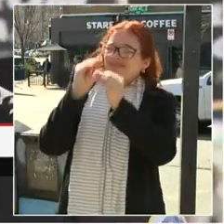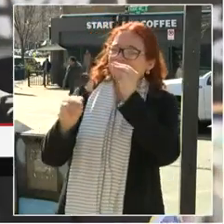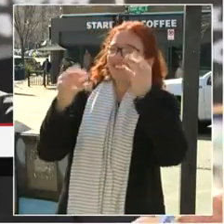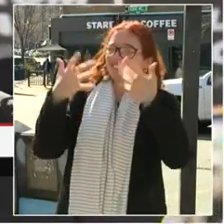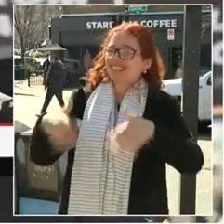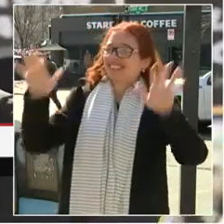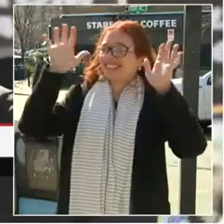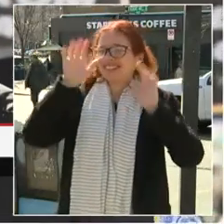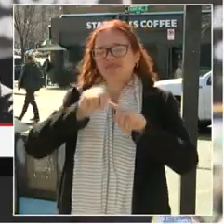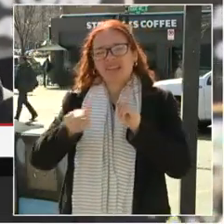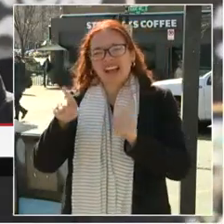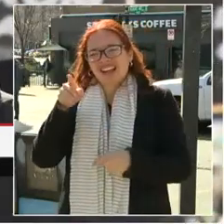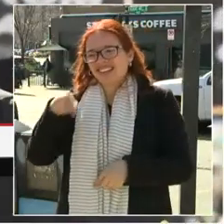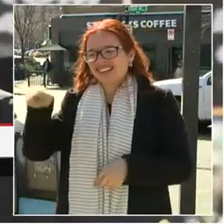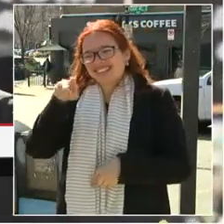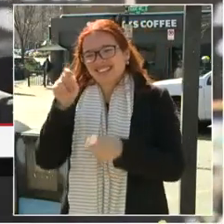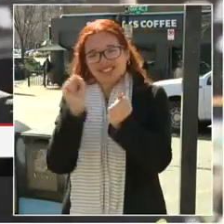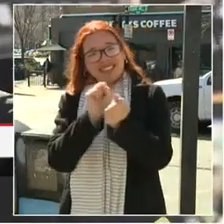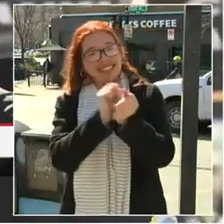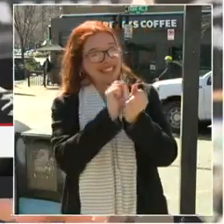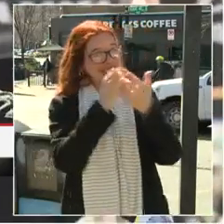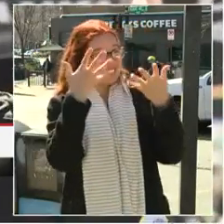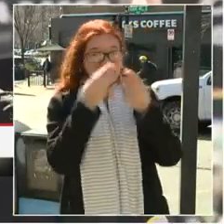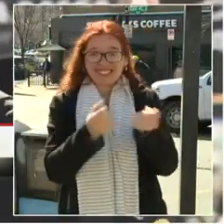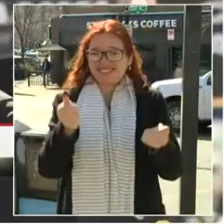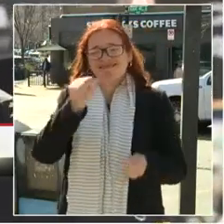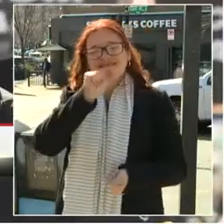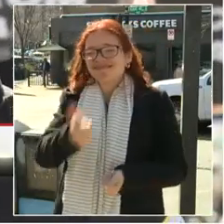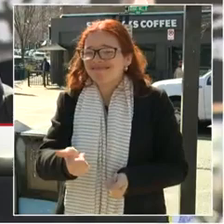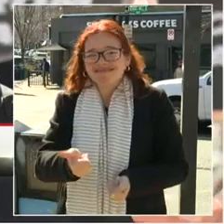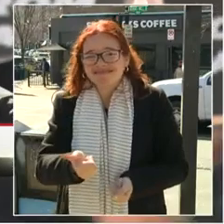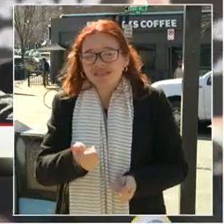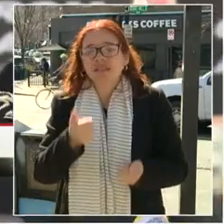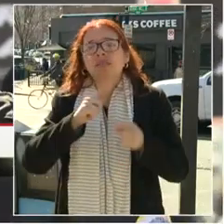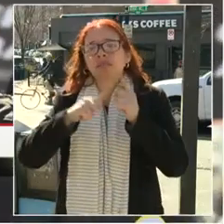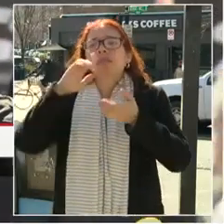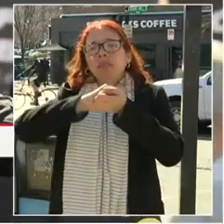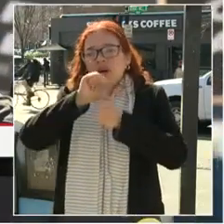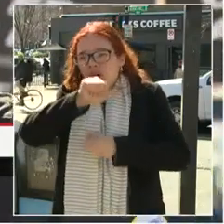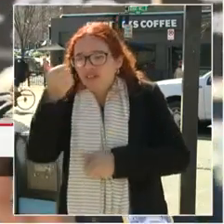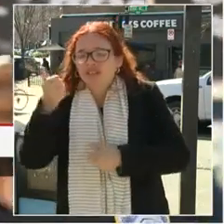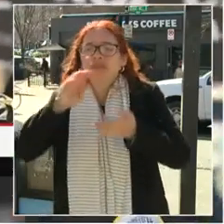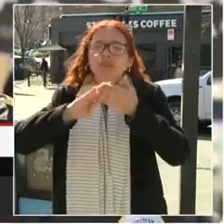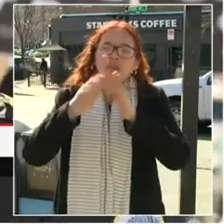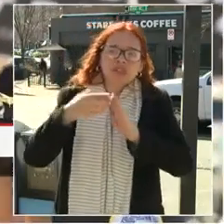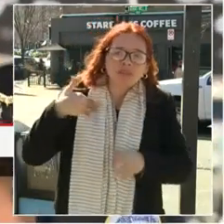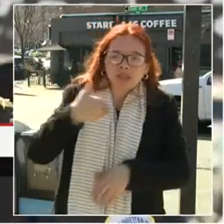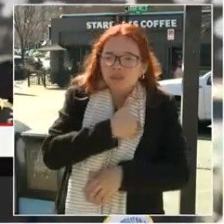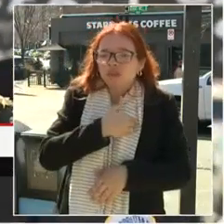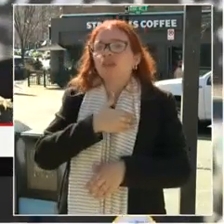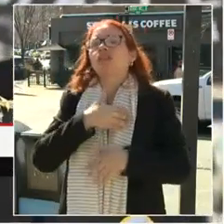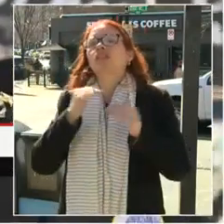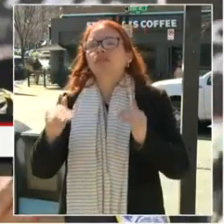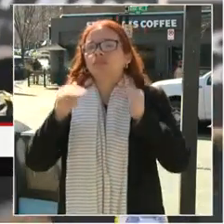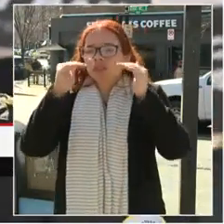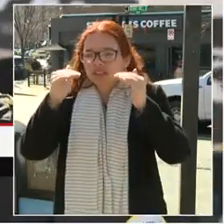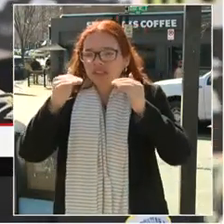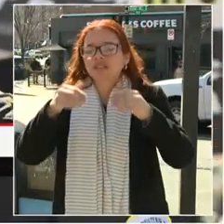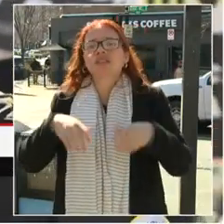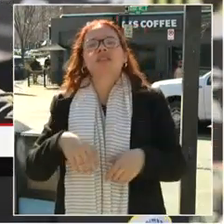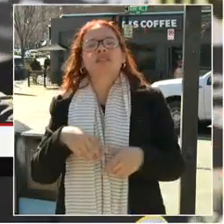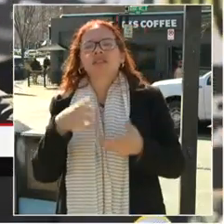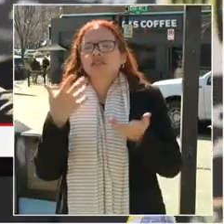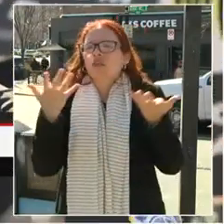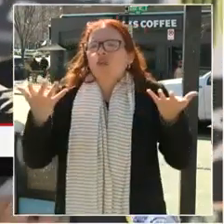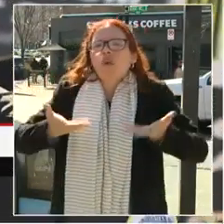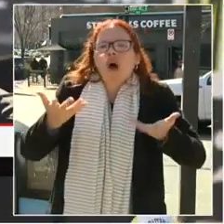arrests, which is where all of the other partners and community members really kind of stepping up to the plate and talking about what's important to the people